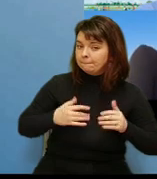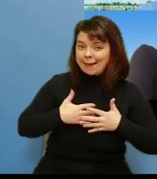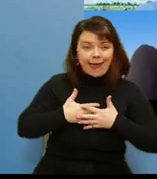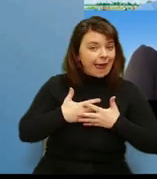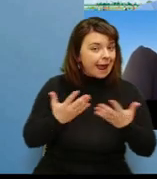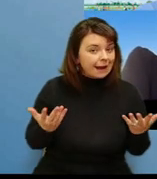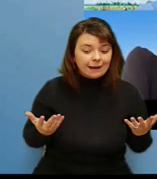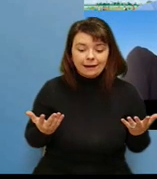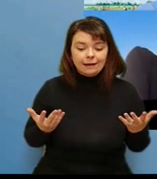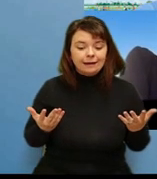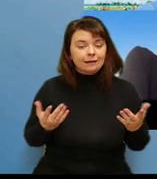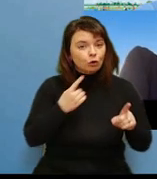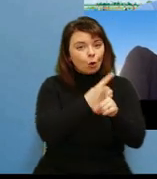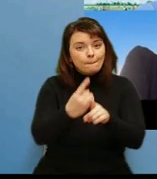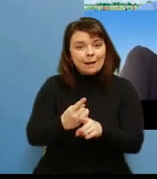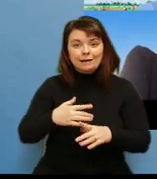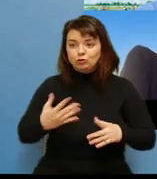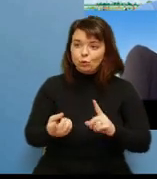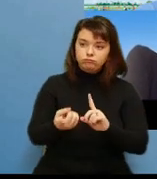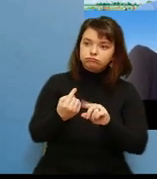So I'll stop there, and